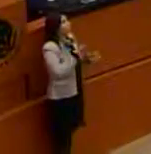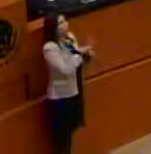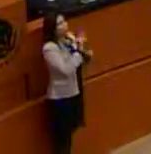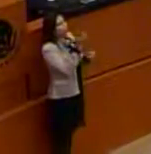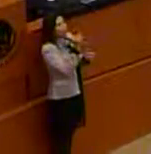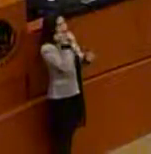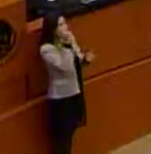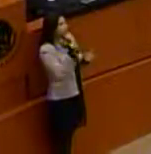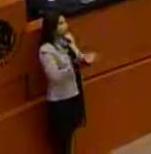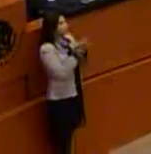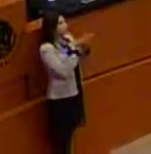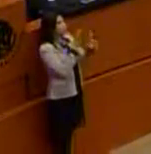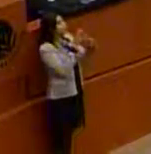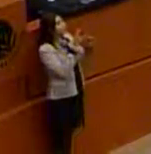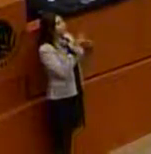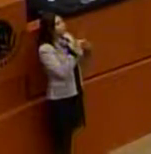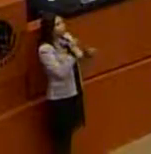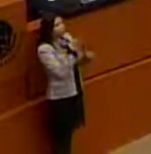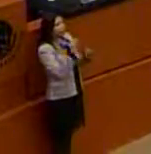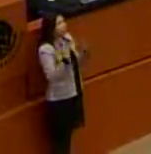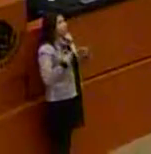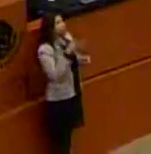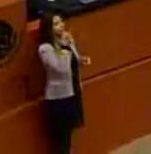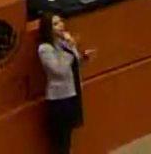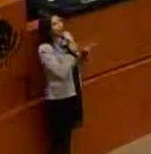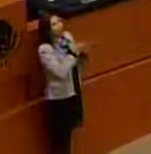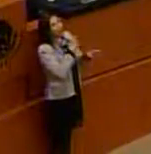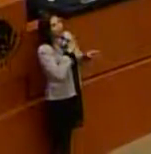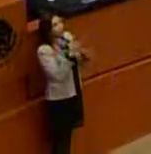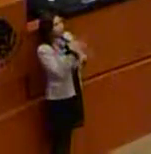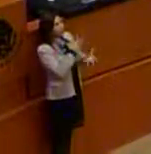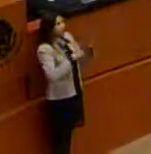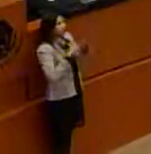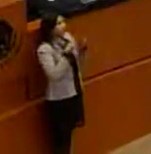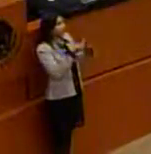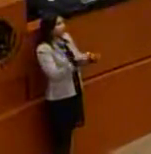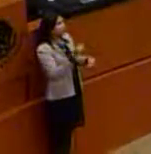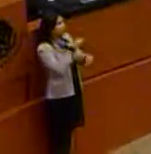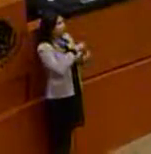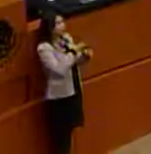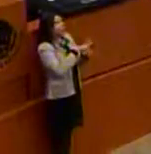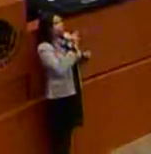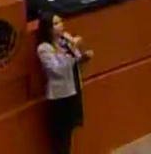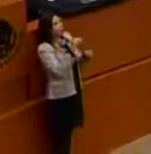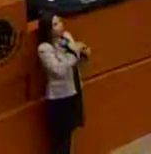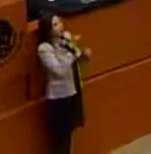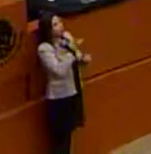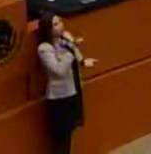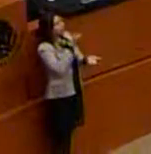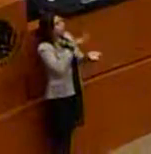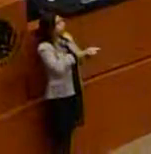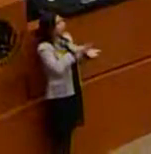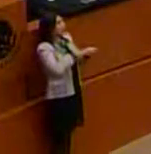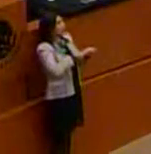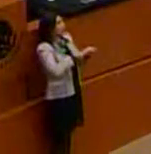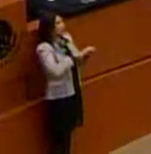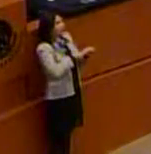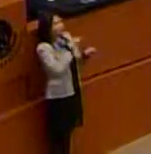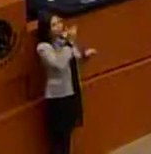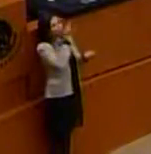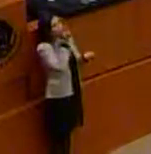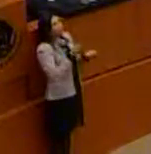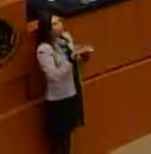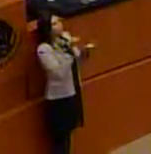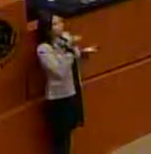Why didn't you say how it should be financed? Why didn't you fix the amount, since we sort of know how much money